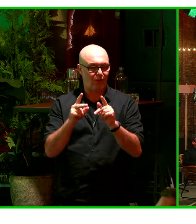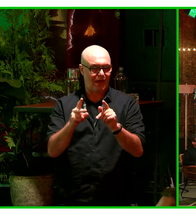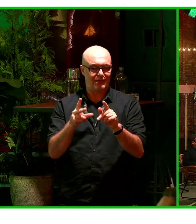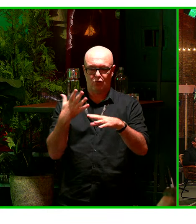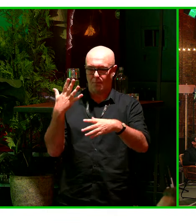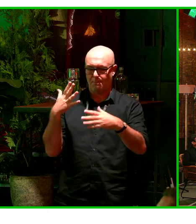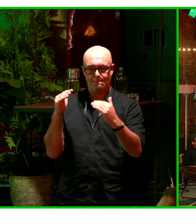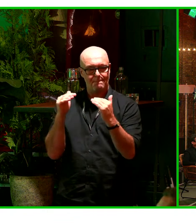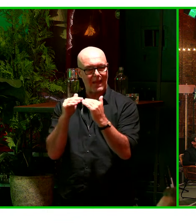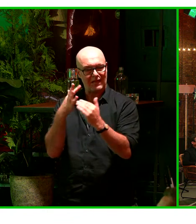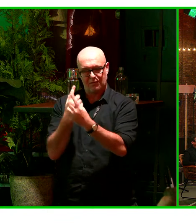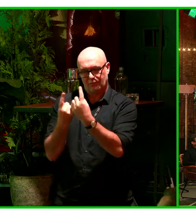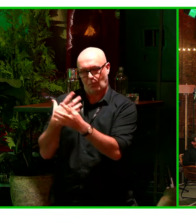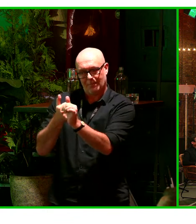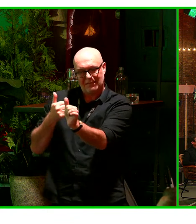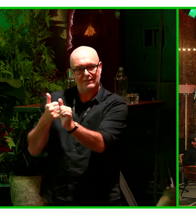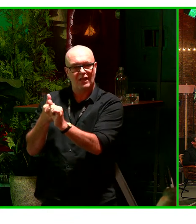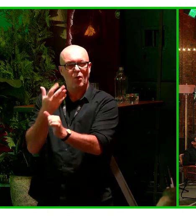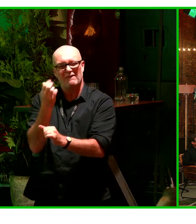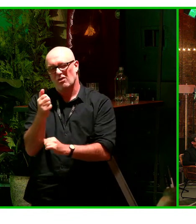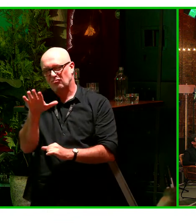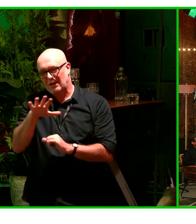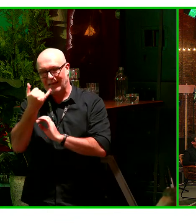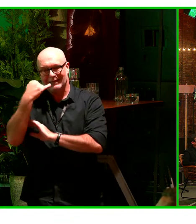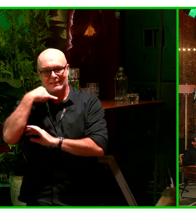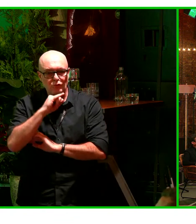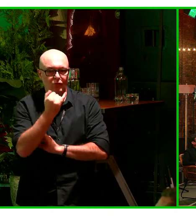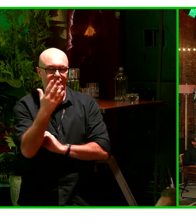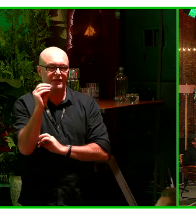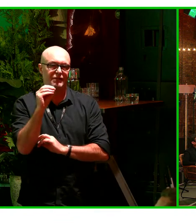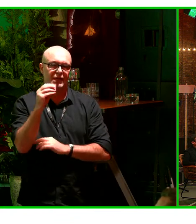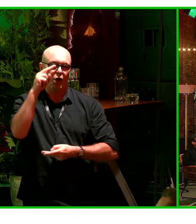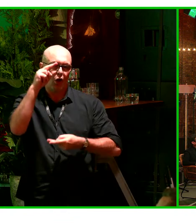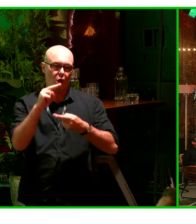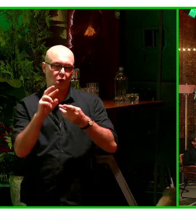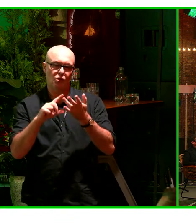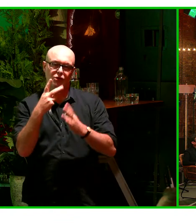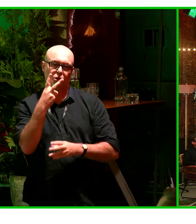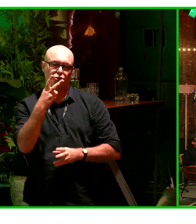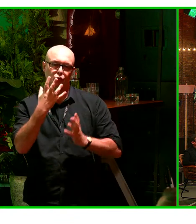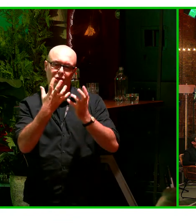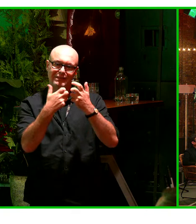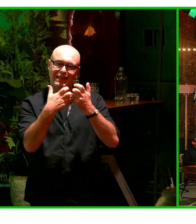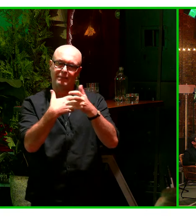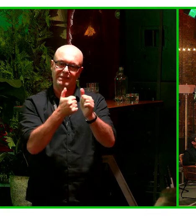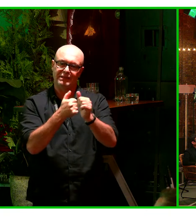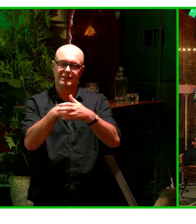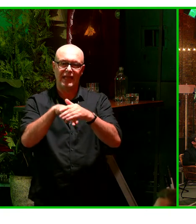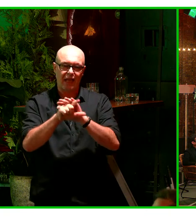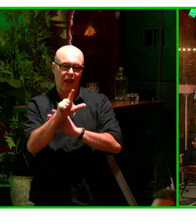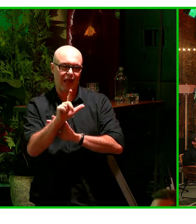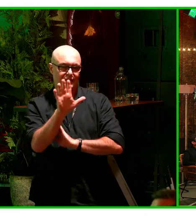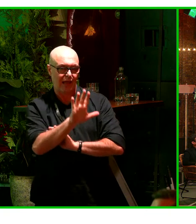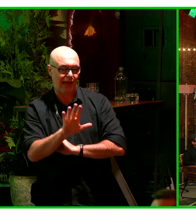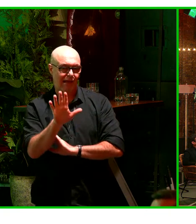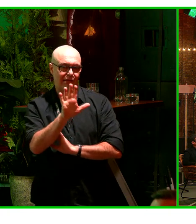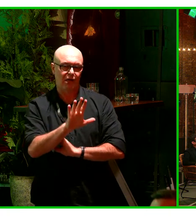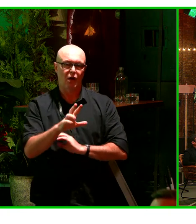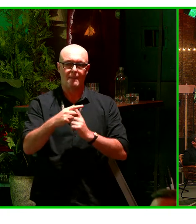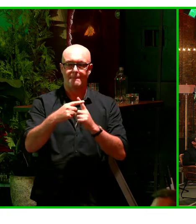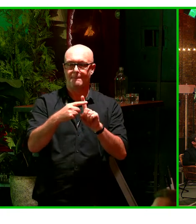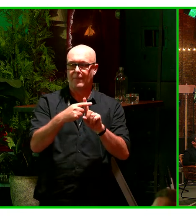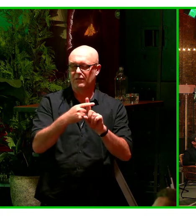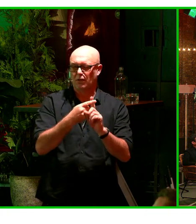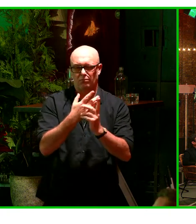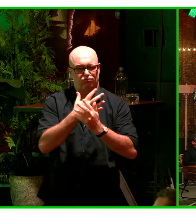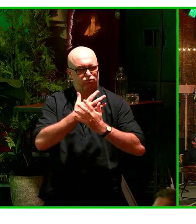individual businesses. So we have about 650 low-carbon tech businesses operating in Lancashire, plus dozens of others,